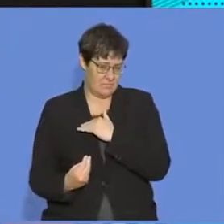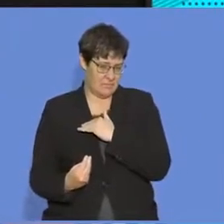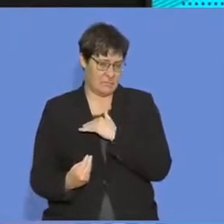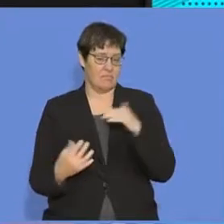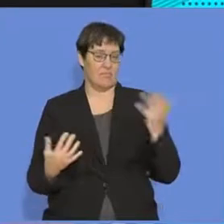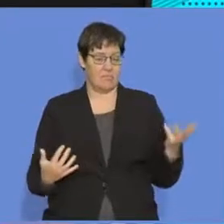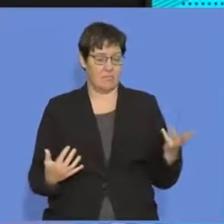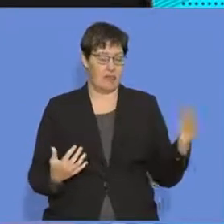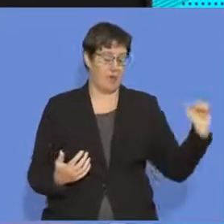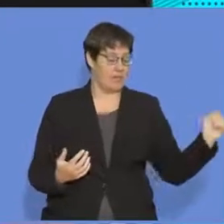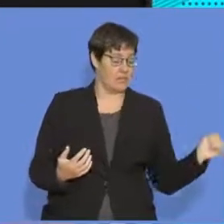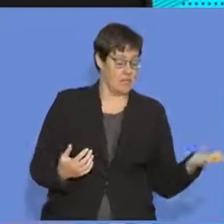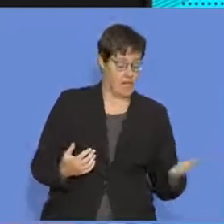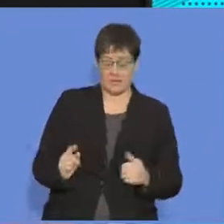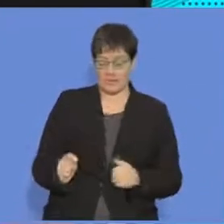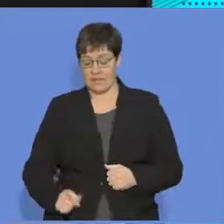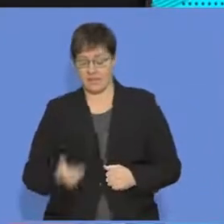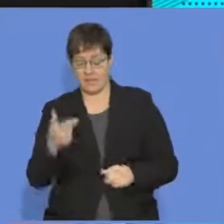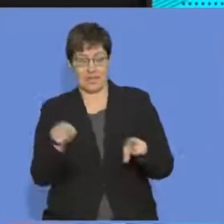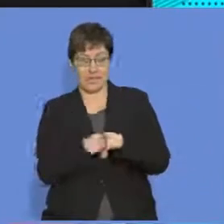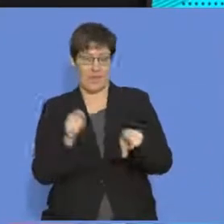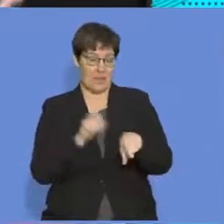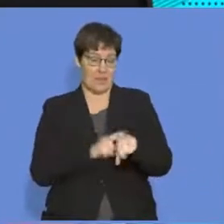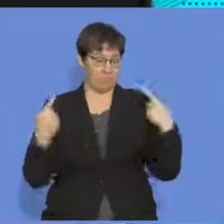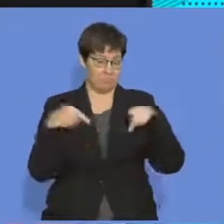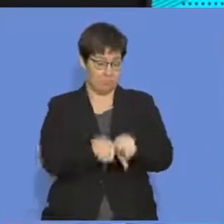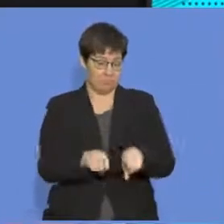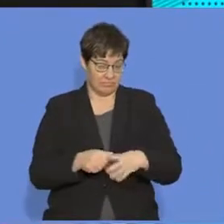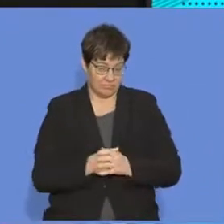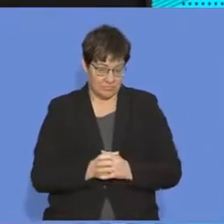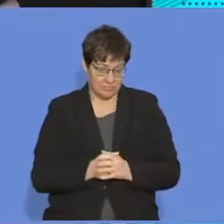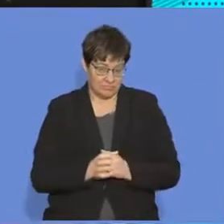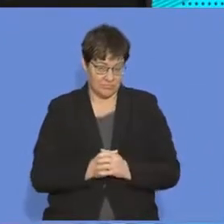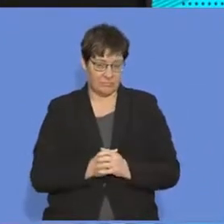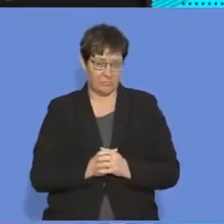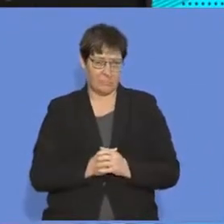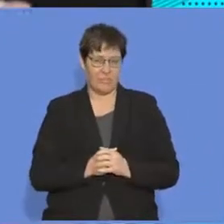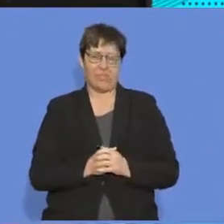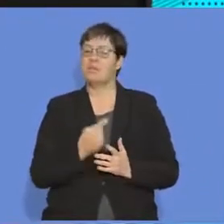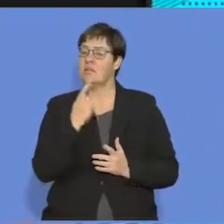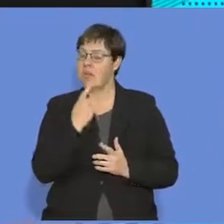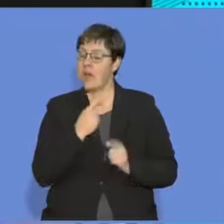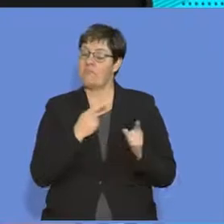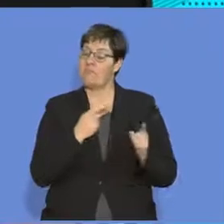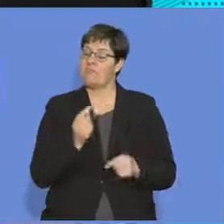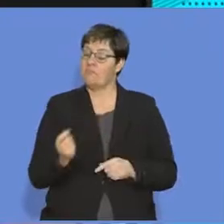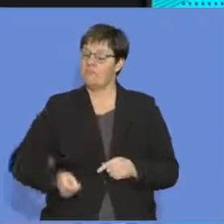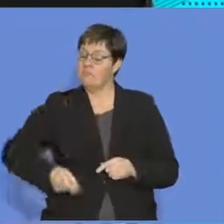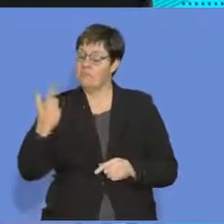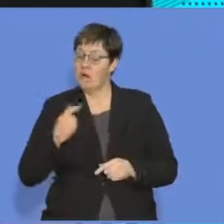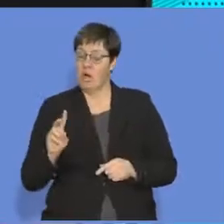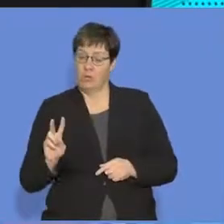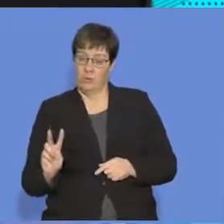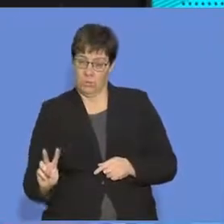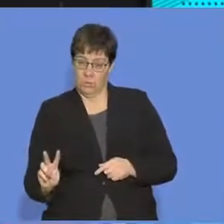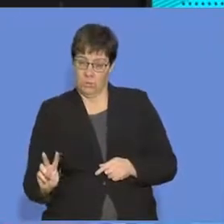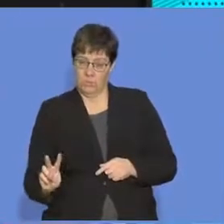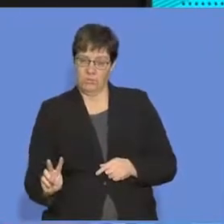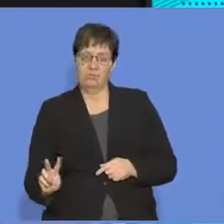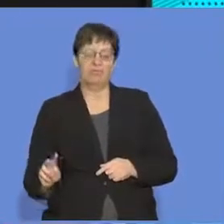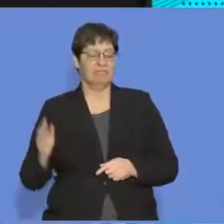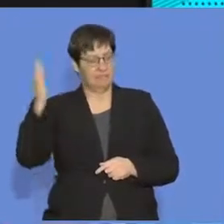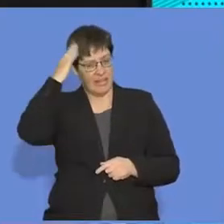if I roll a die and also a coin simultaneously. We said a coin has two possible outcomes, a